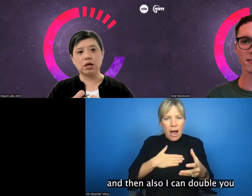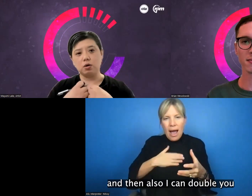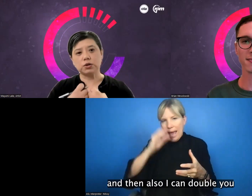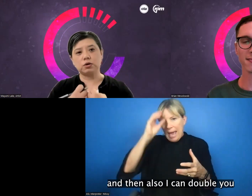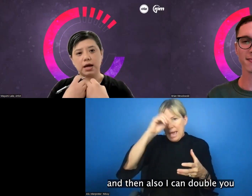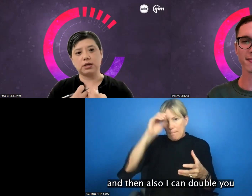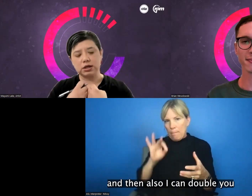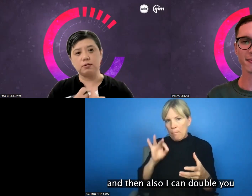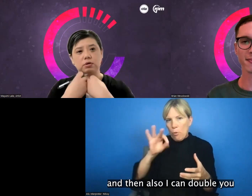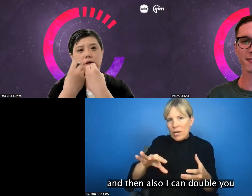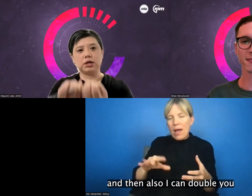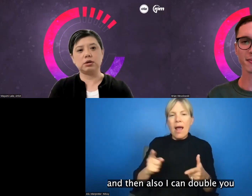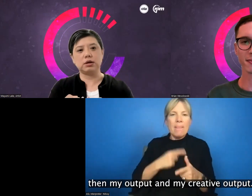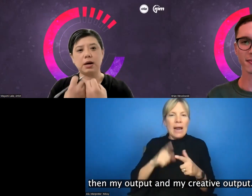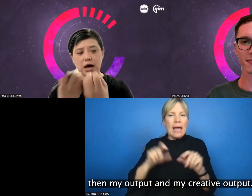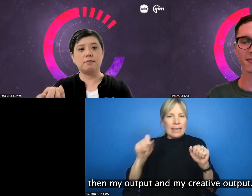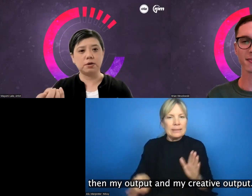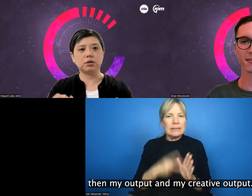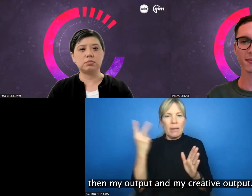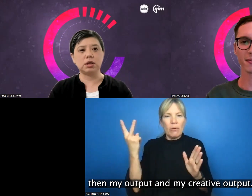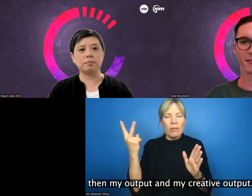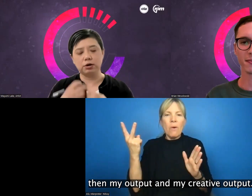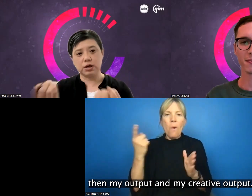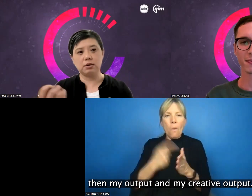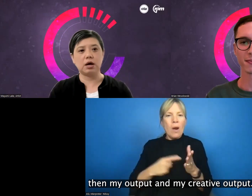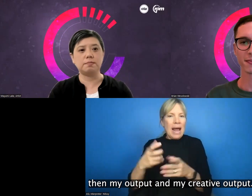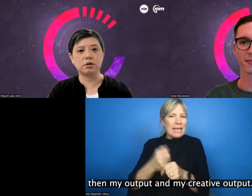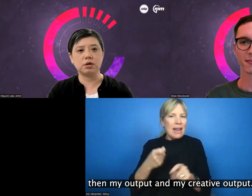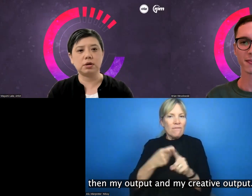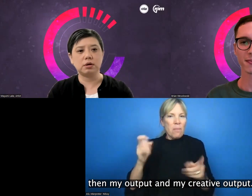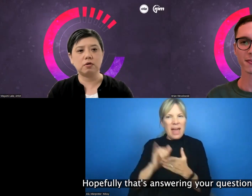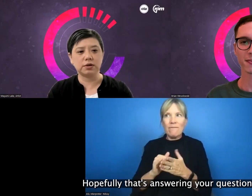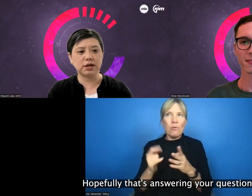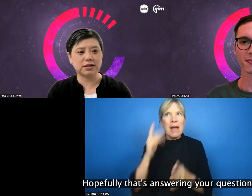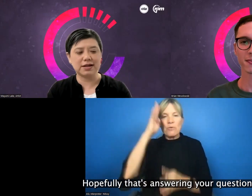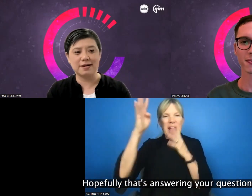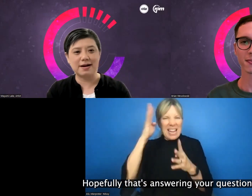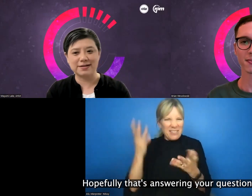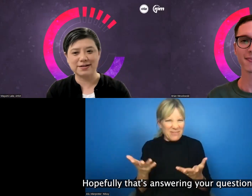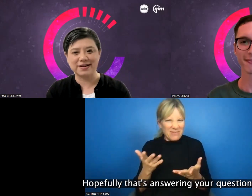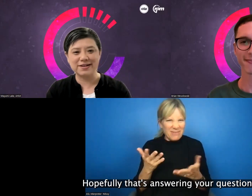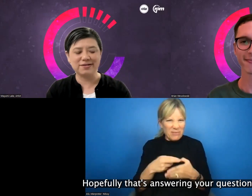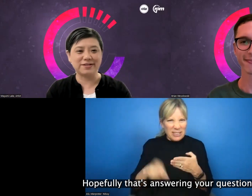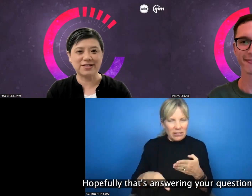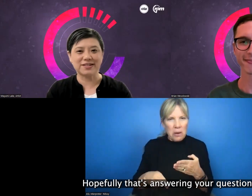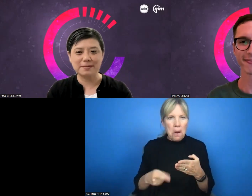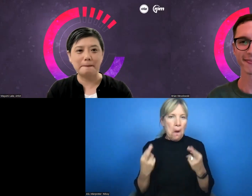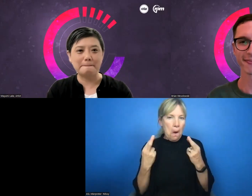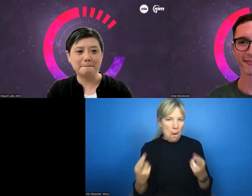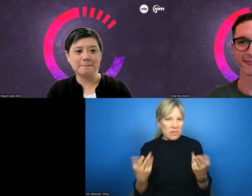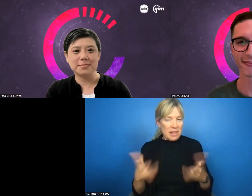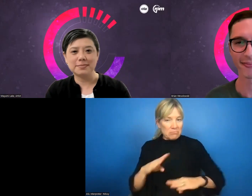and then also I can double then my output and my creative output. Hopefully that's the answering your